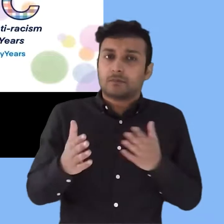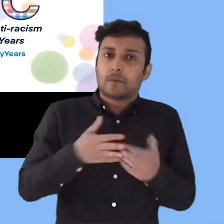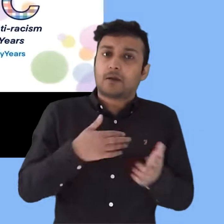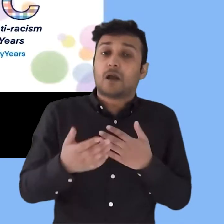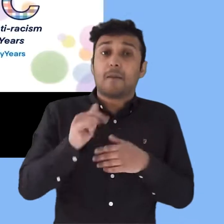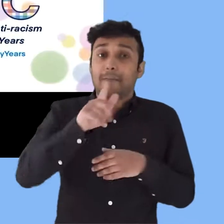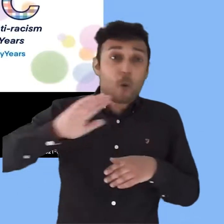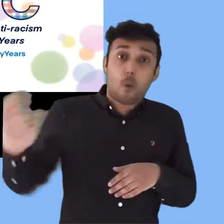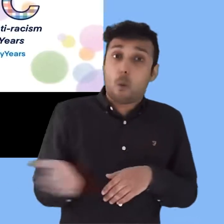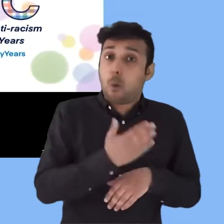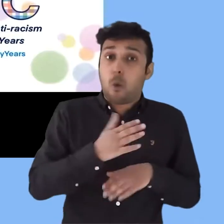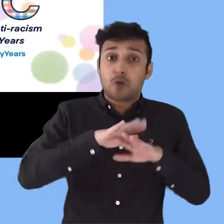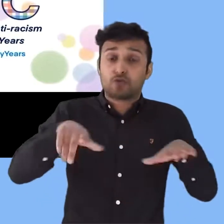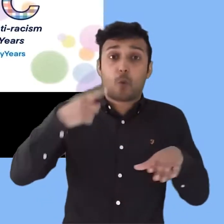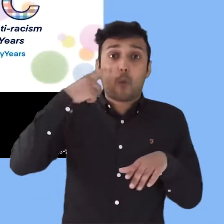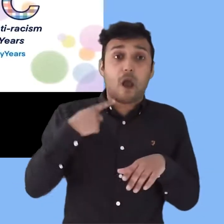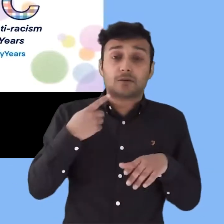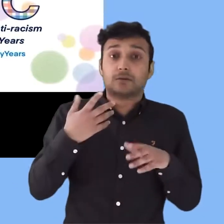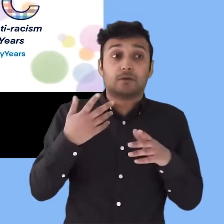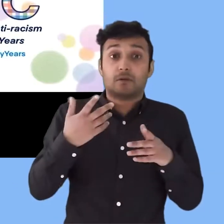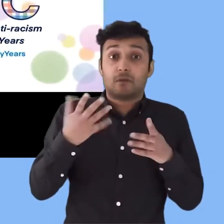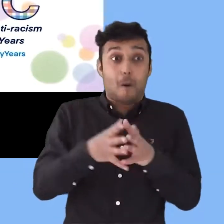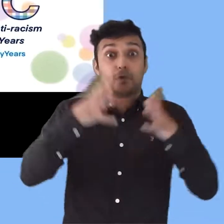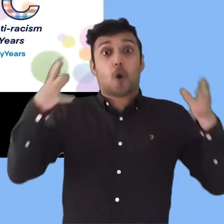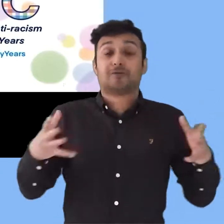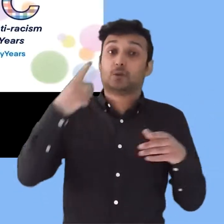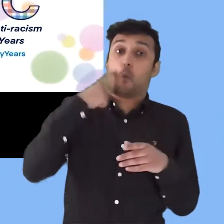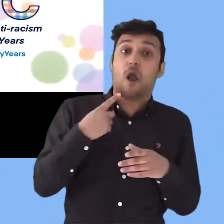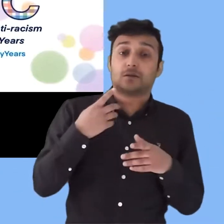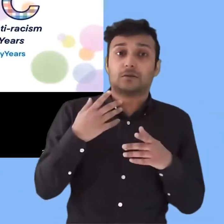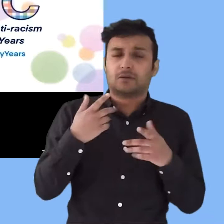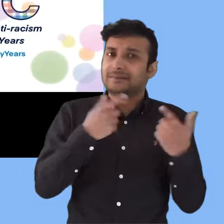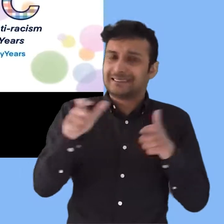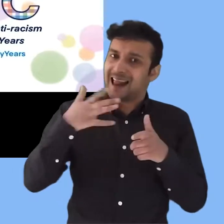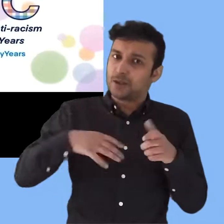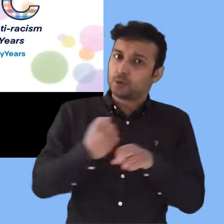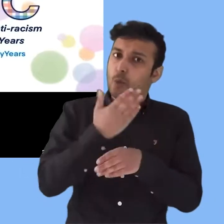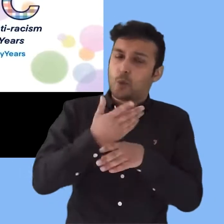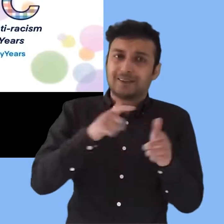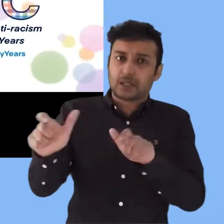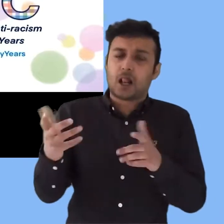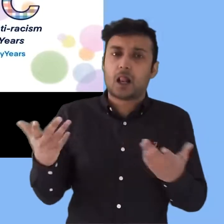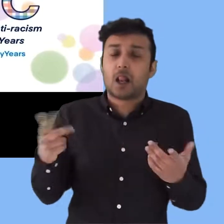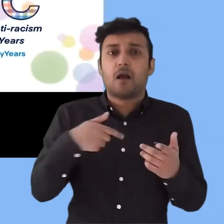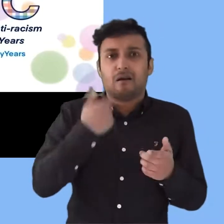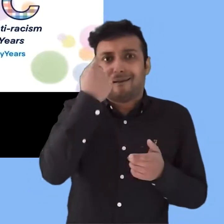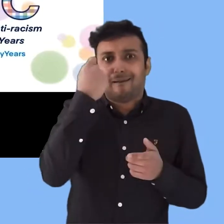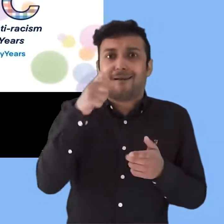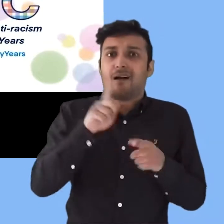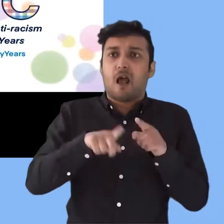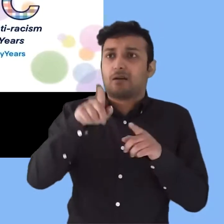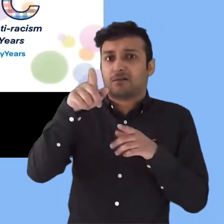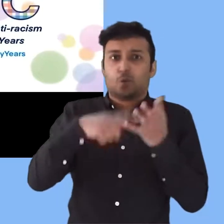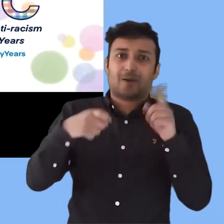We understand that there are lots of different types of settings in rural parts of the world. And it's funny how the word